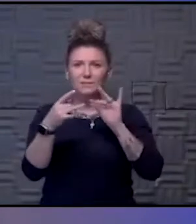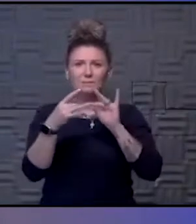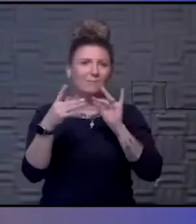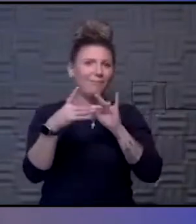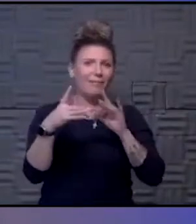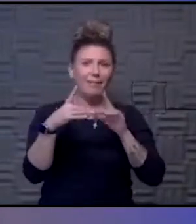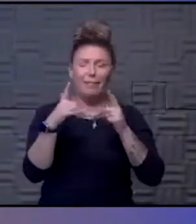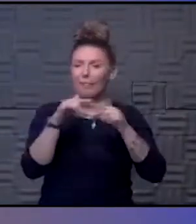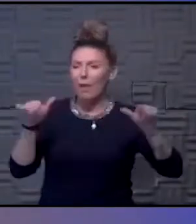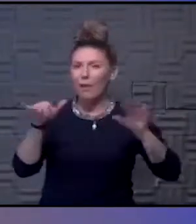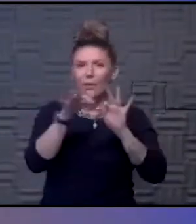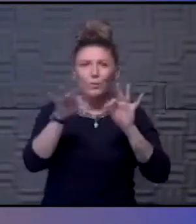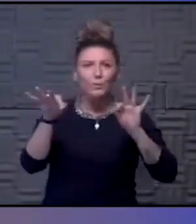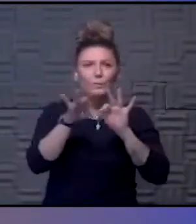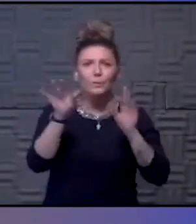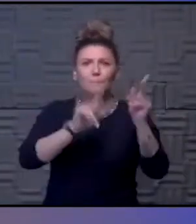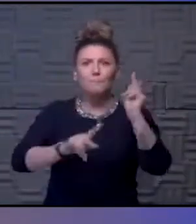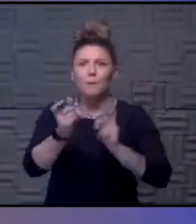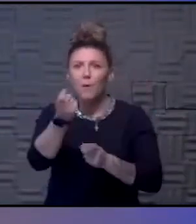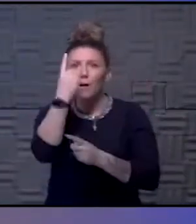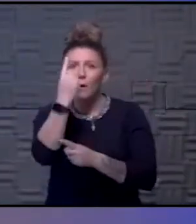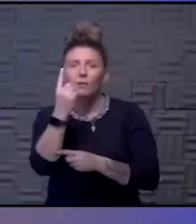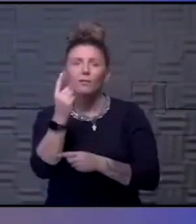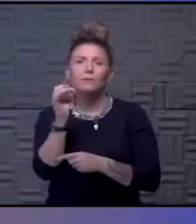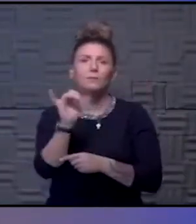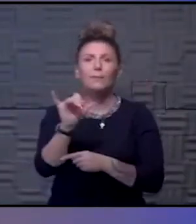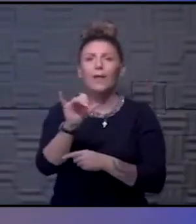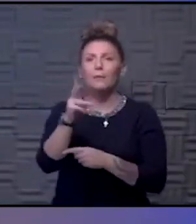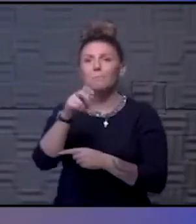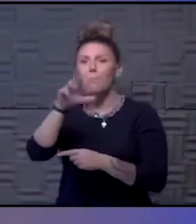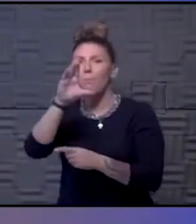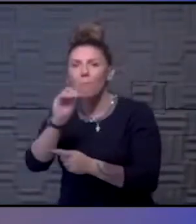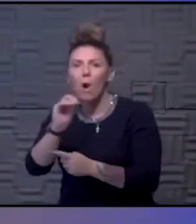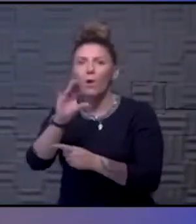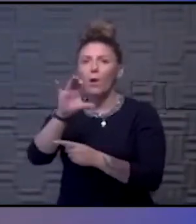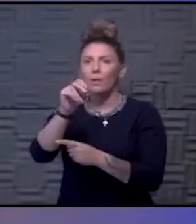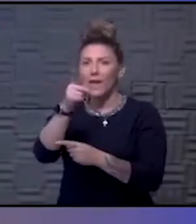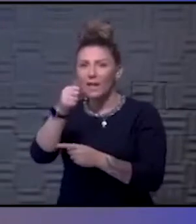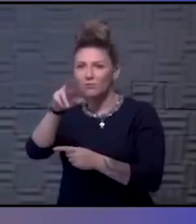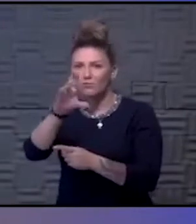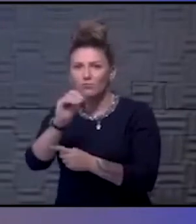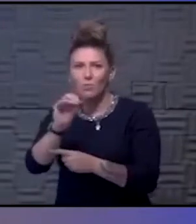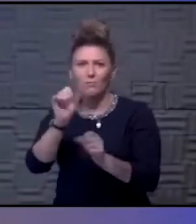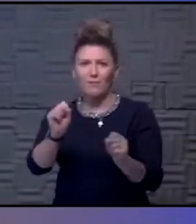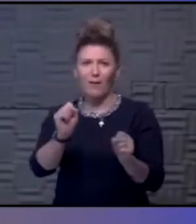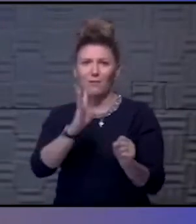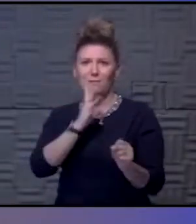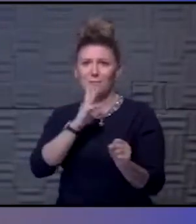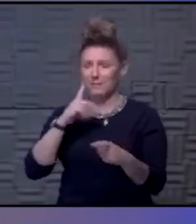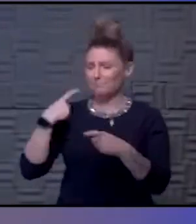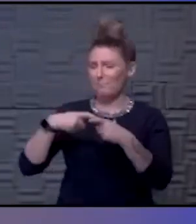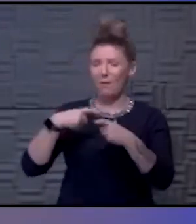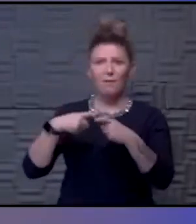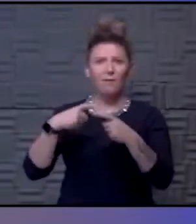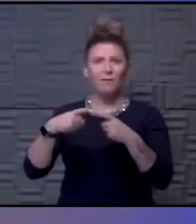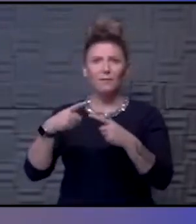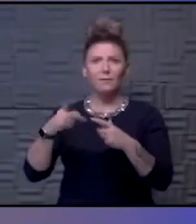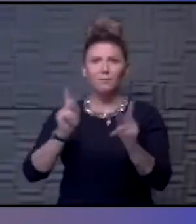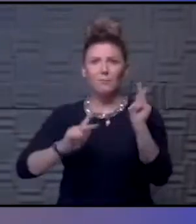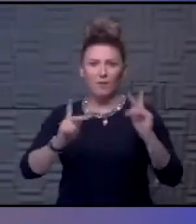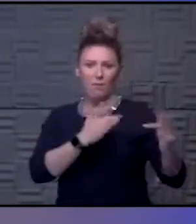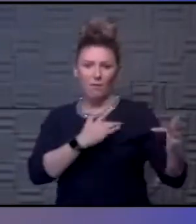manner that people can understand. So having people like Mario Castro here who can actually speak in Spanish with concerned members of